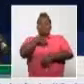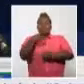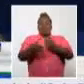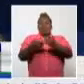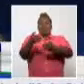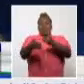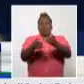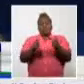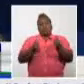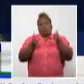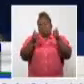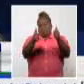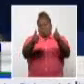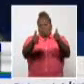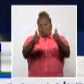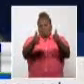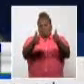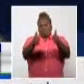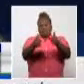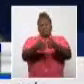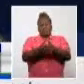98.8%, that is